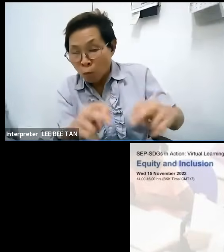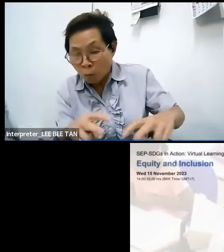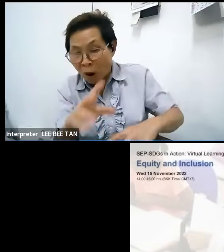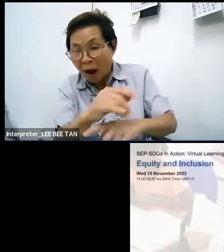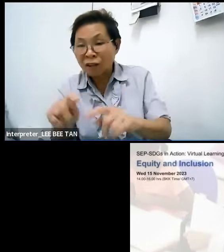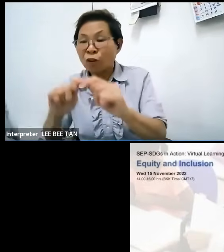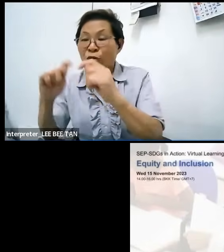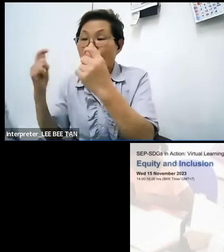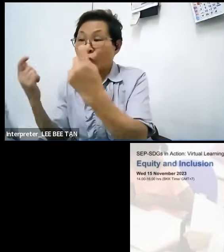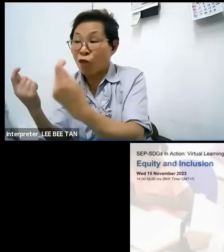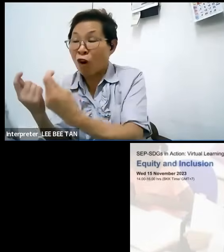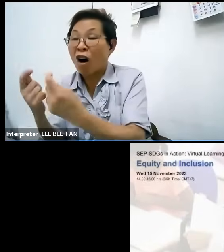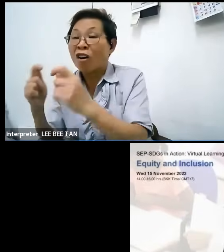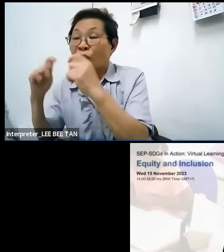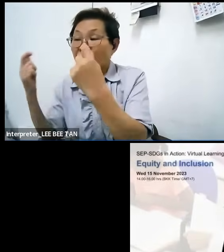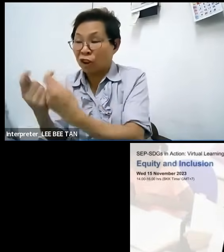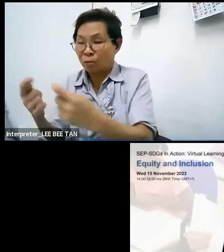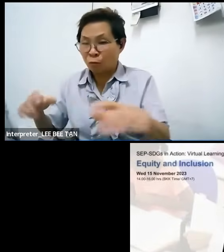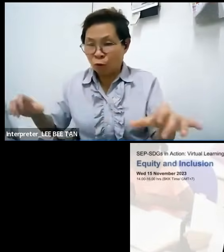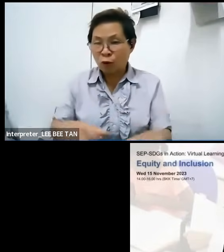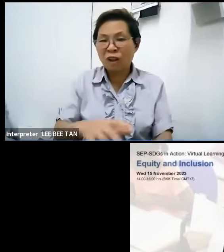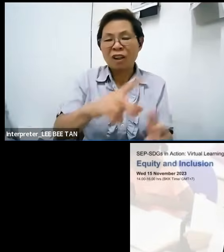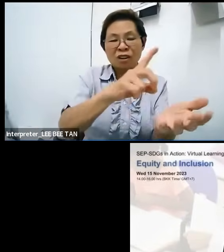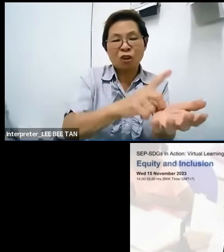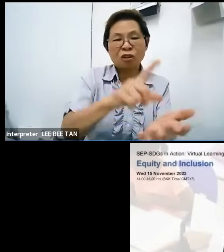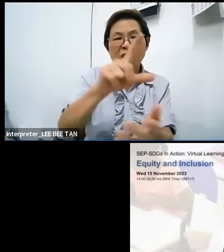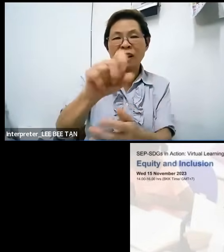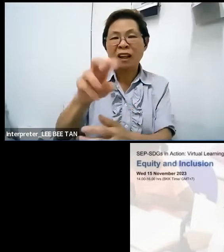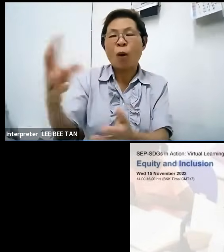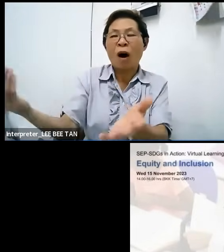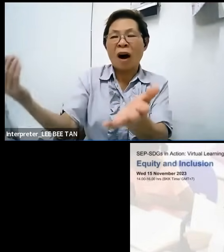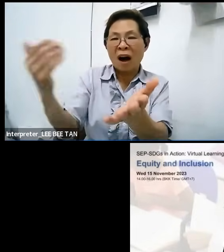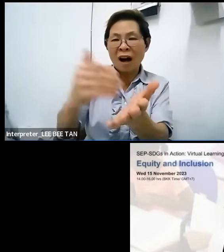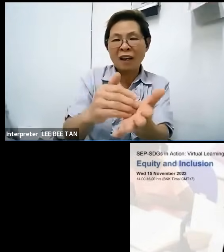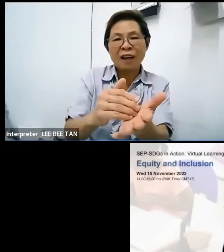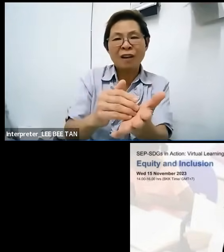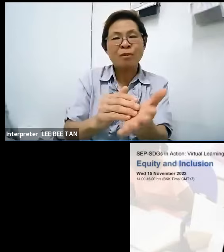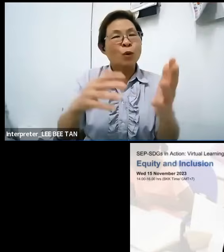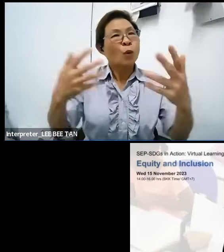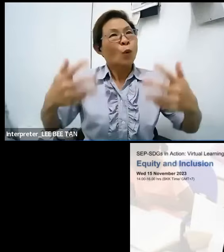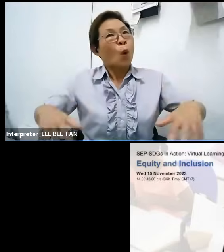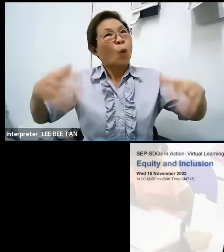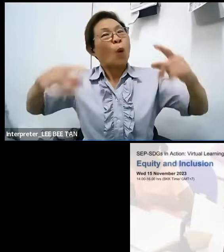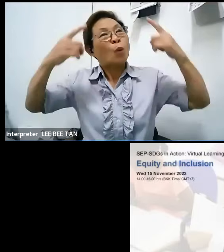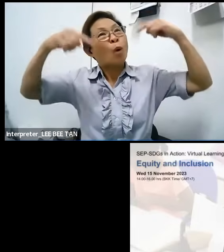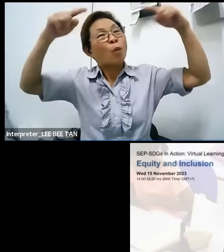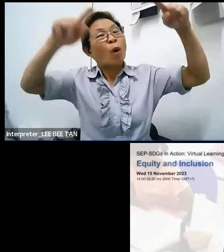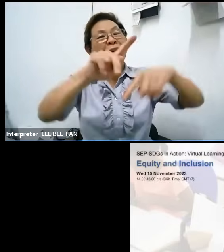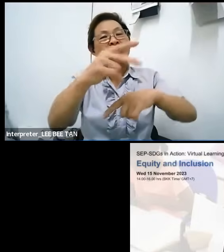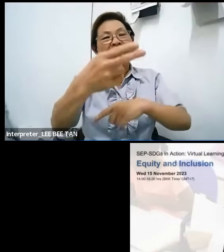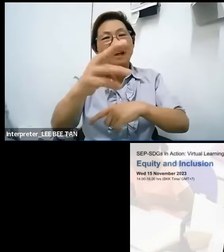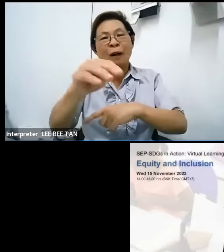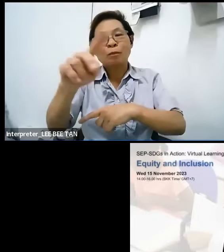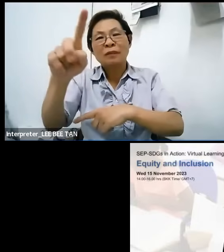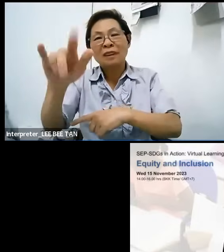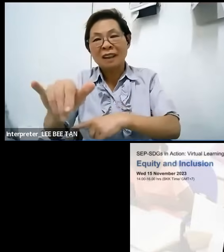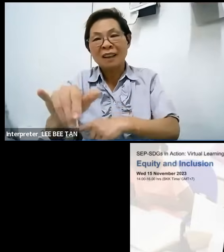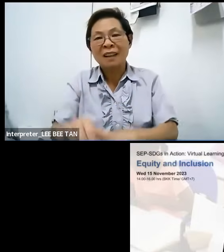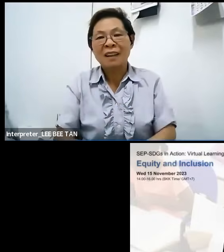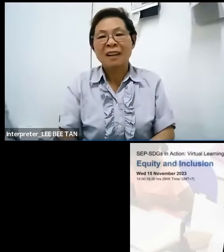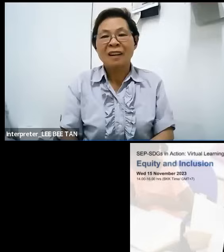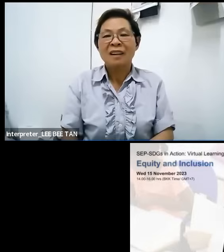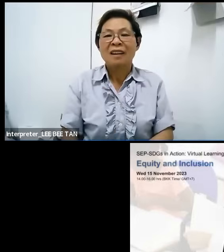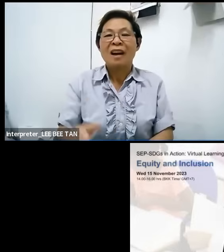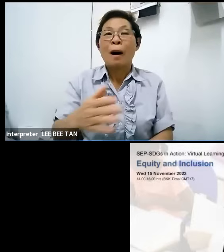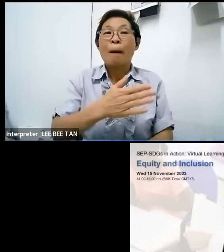colleague conducted. And Dr. Lau, congratulations once again on the remarkable success of Kamdi, a techno-humanities